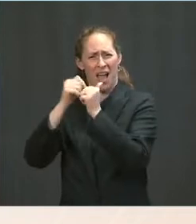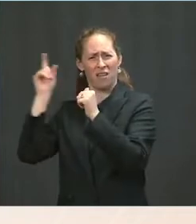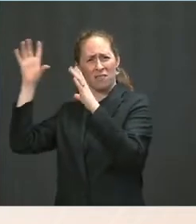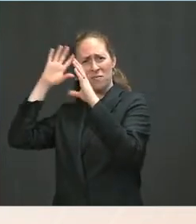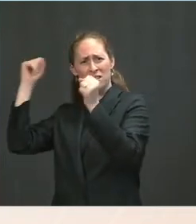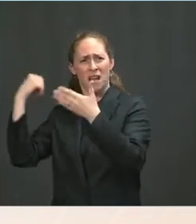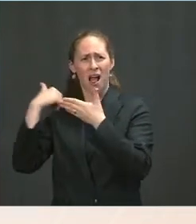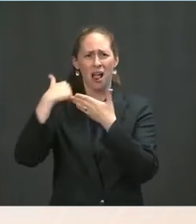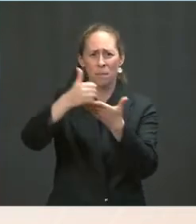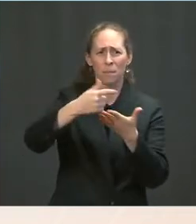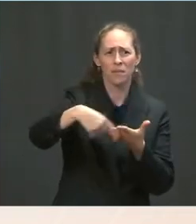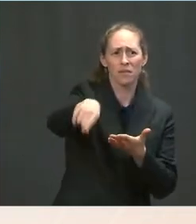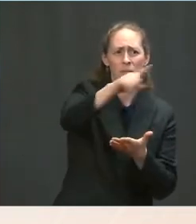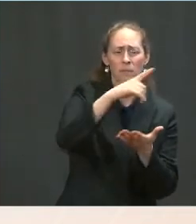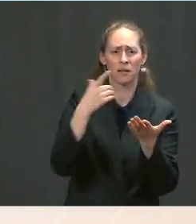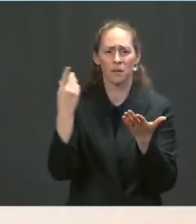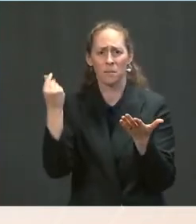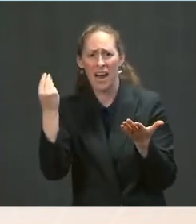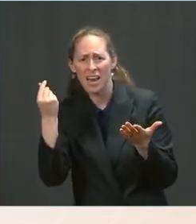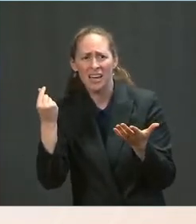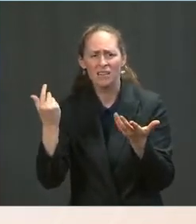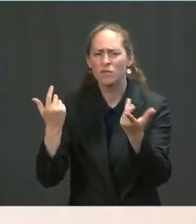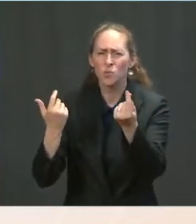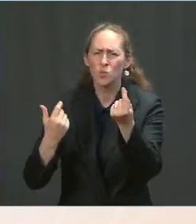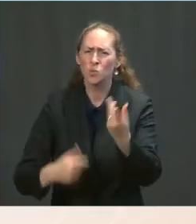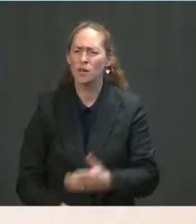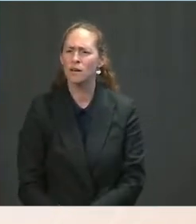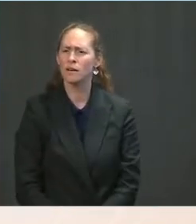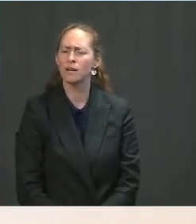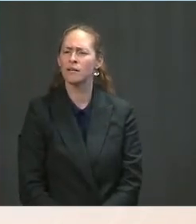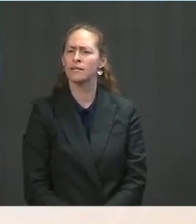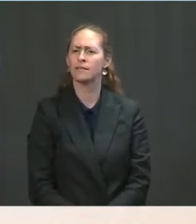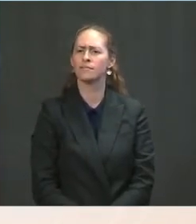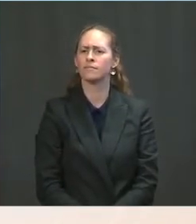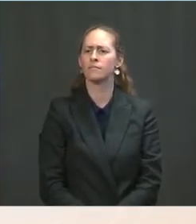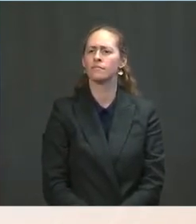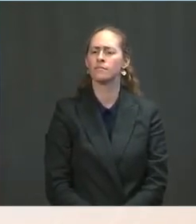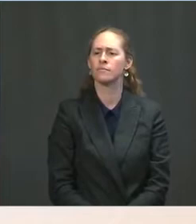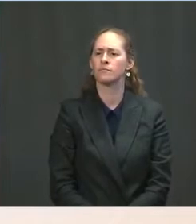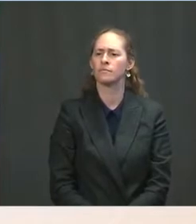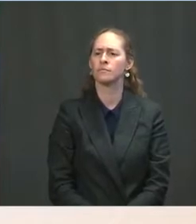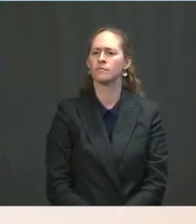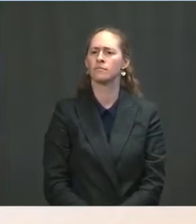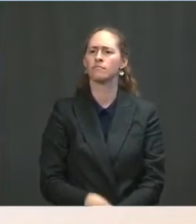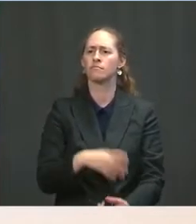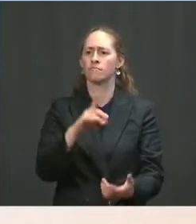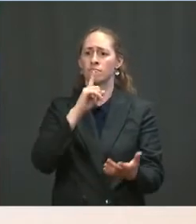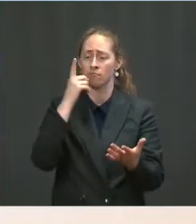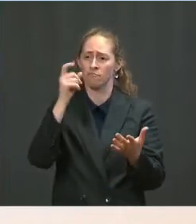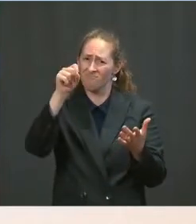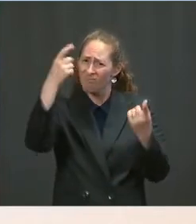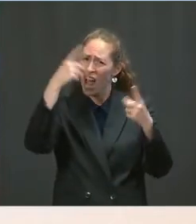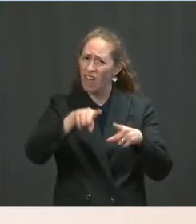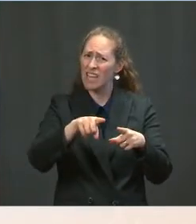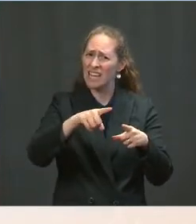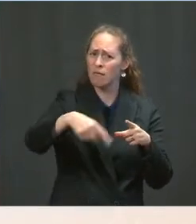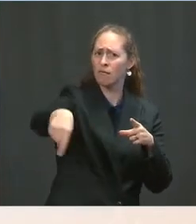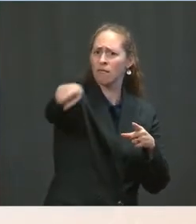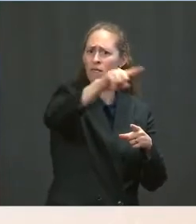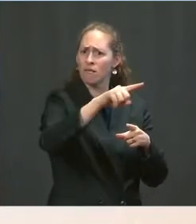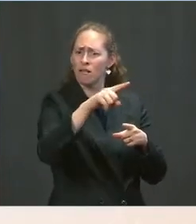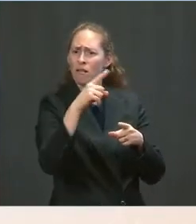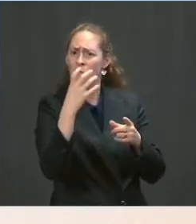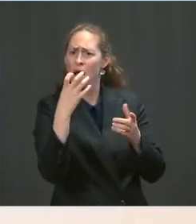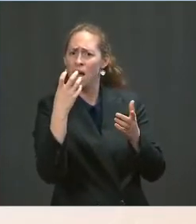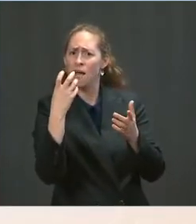so that's a good question, because that shouldn't be happening, right? We are aware that the monies are taking some time to get